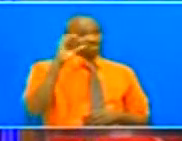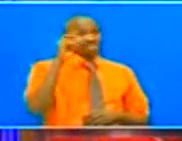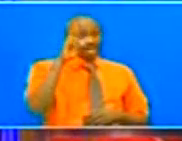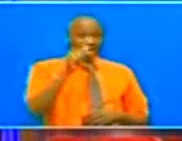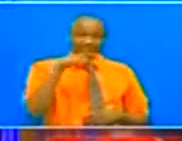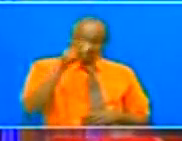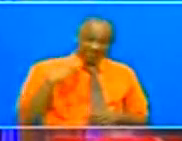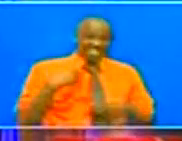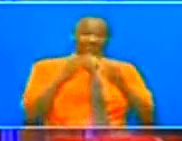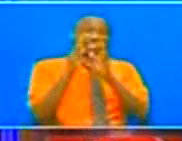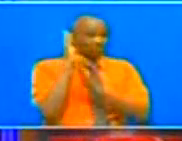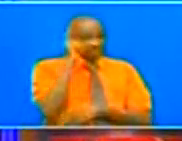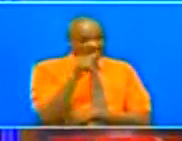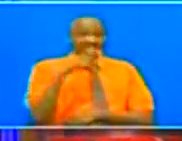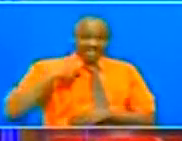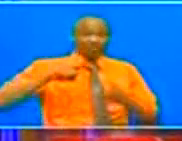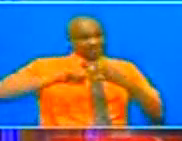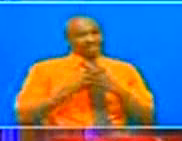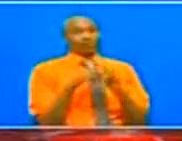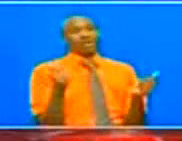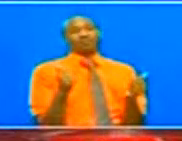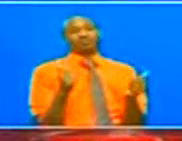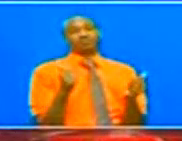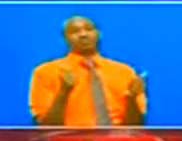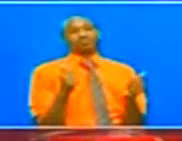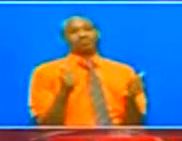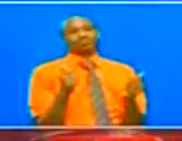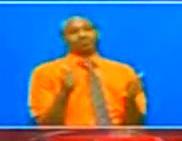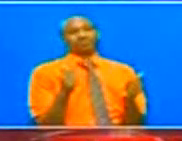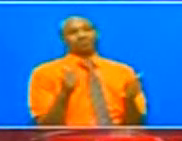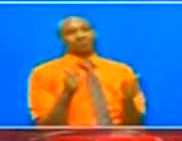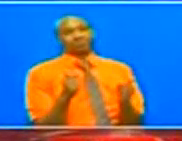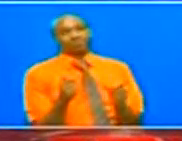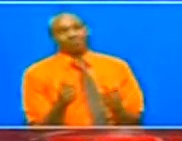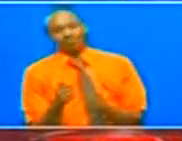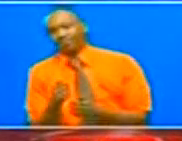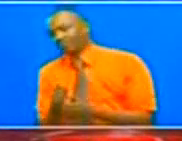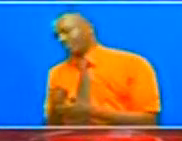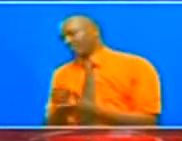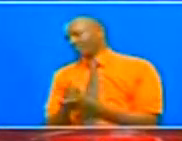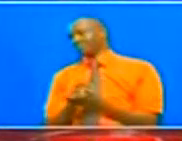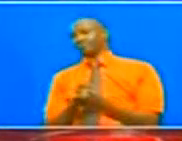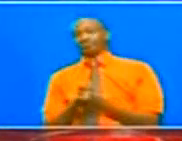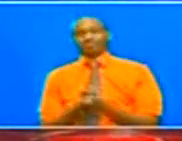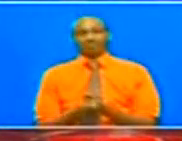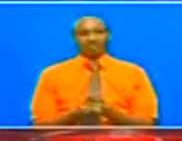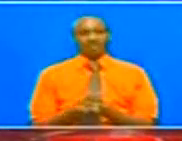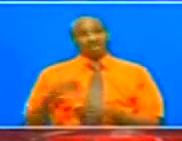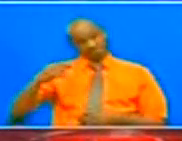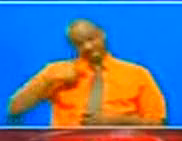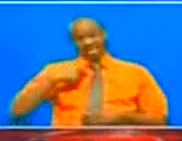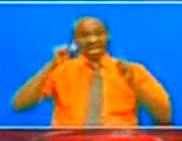security, that is the beginning. There are international obligations, Grand Mullah. There are international obligations. But I disagree with him